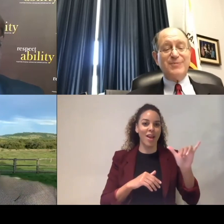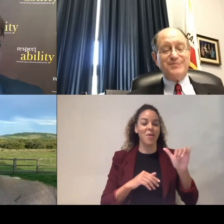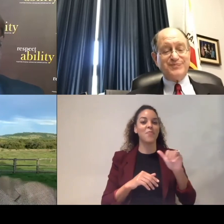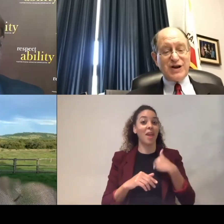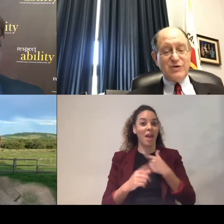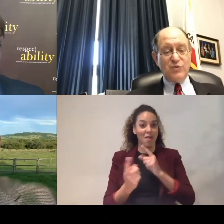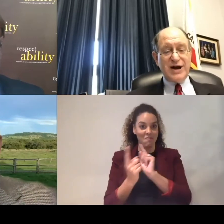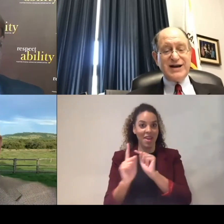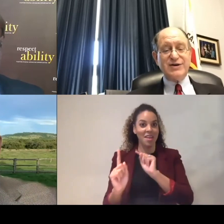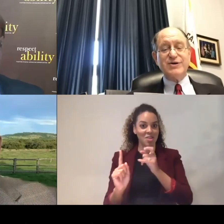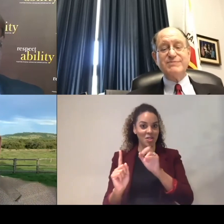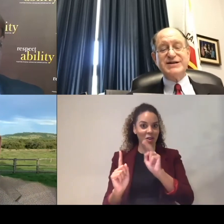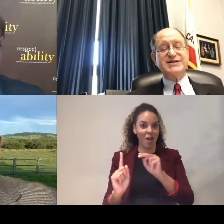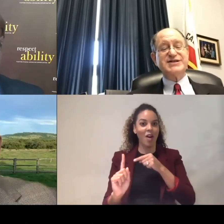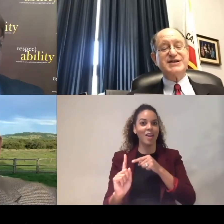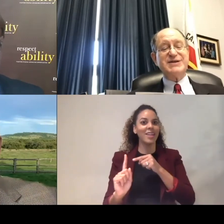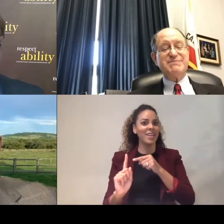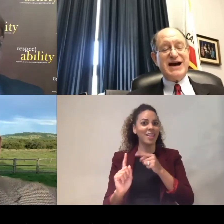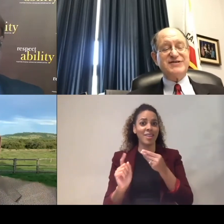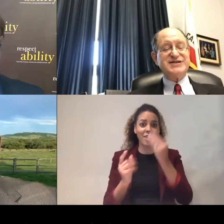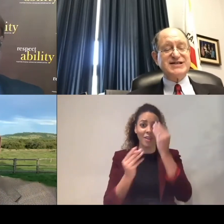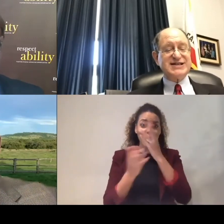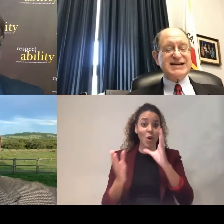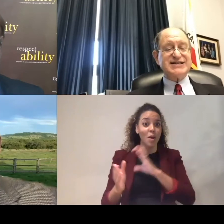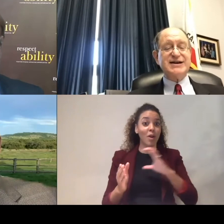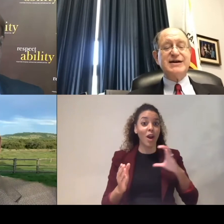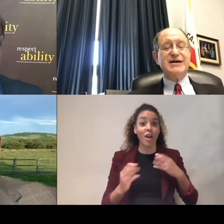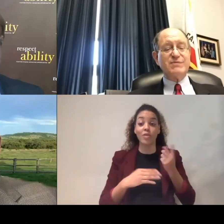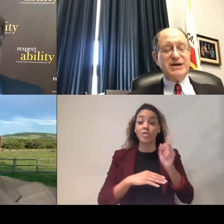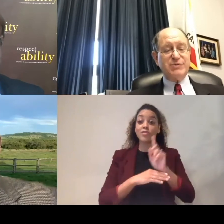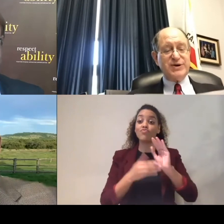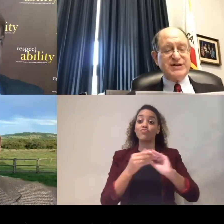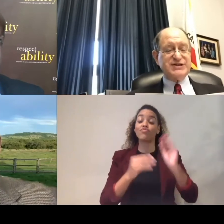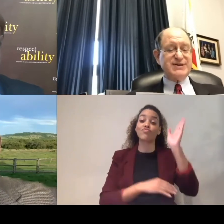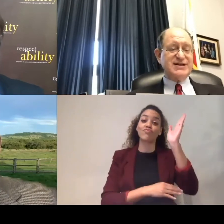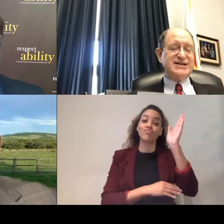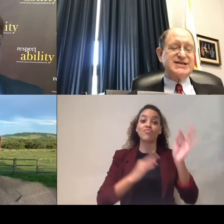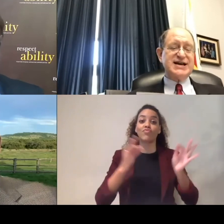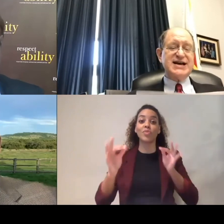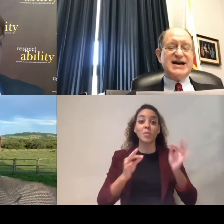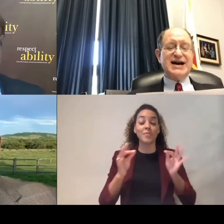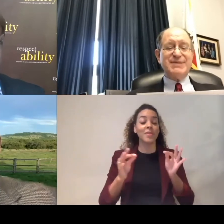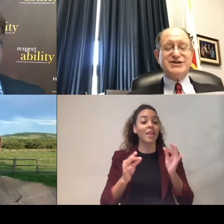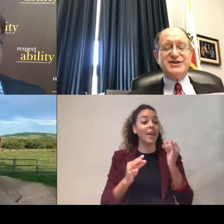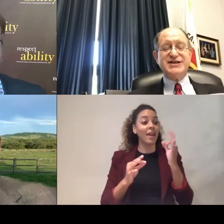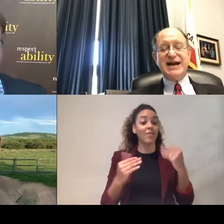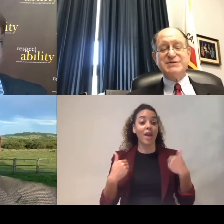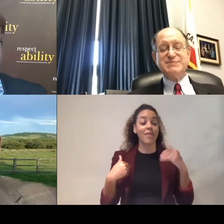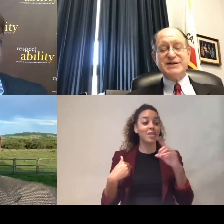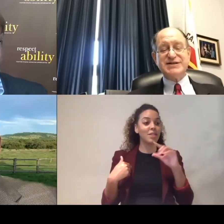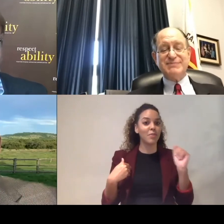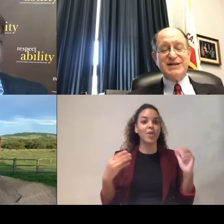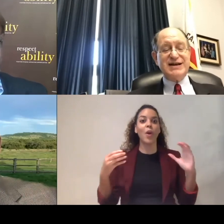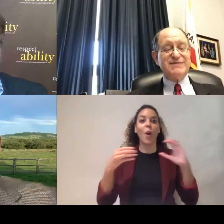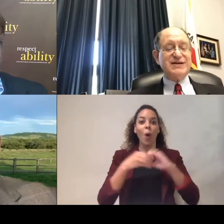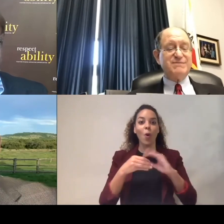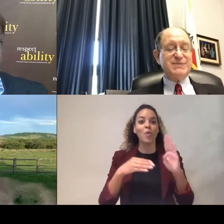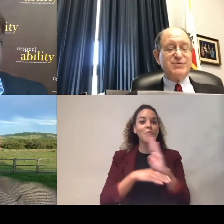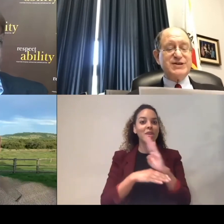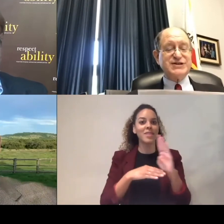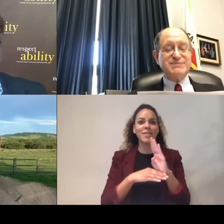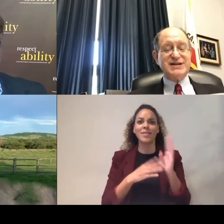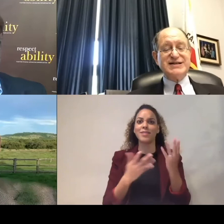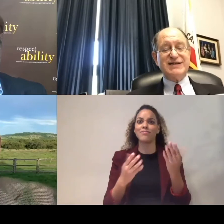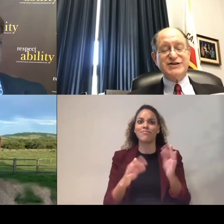how running your own business can be a path to success for people with disabilities. I mention these names because I believe that if people